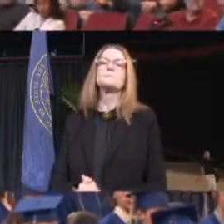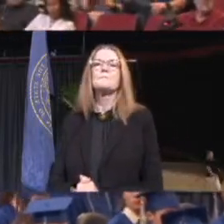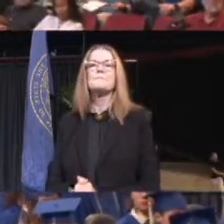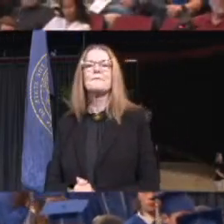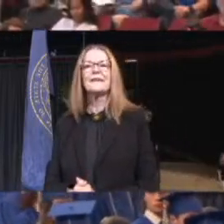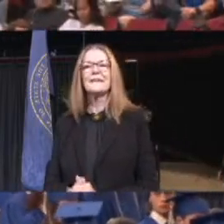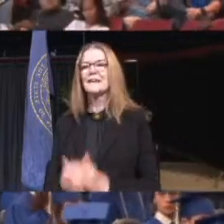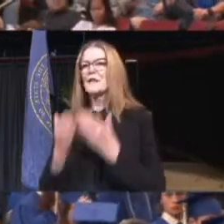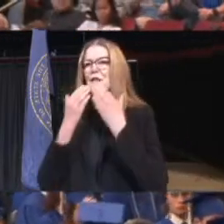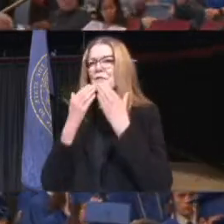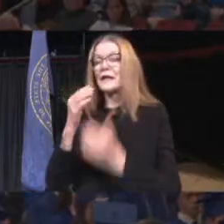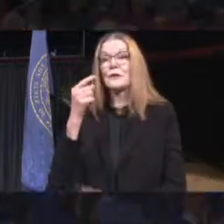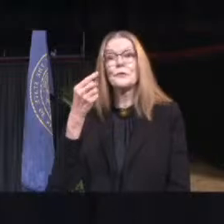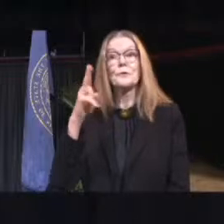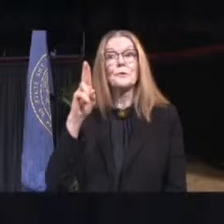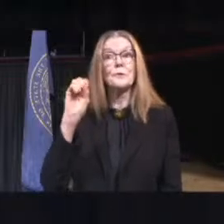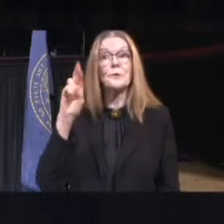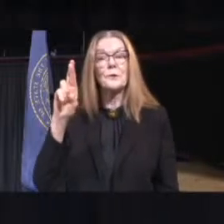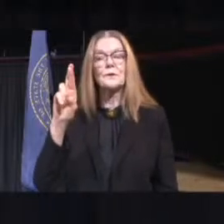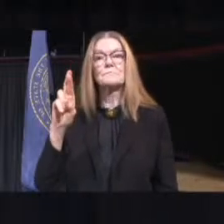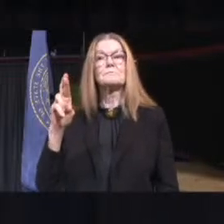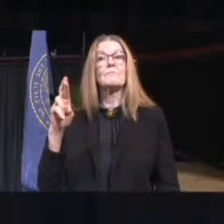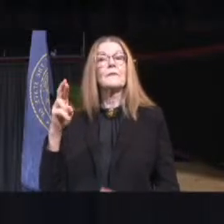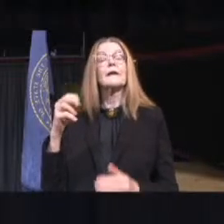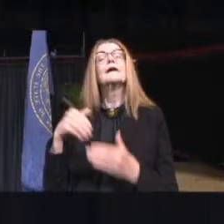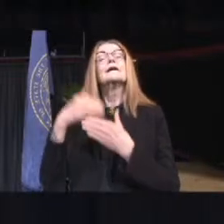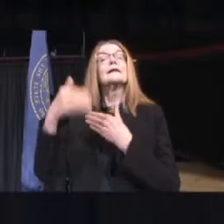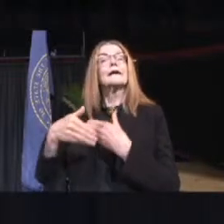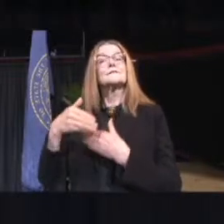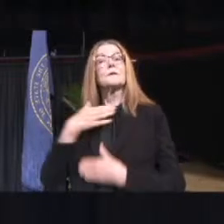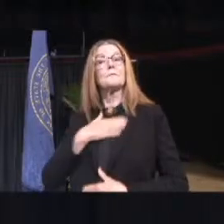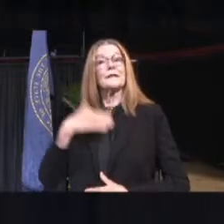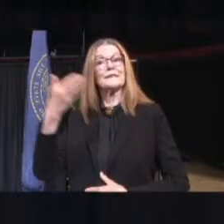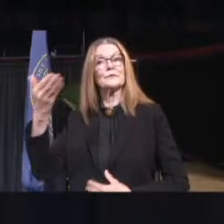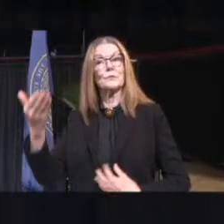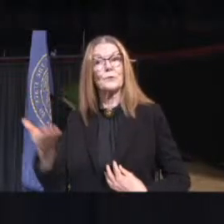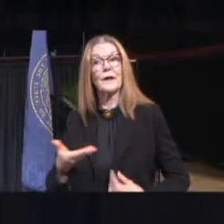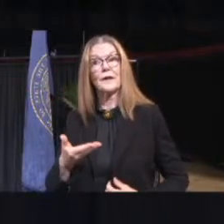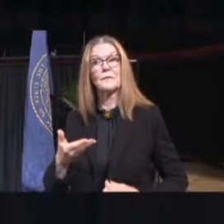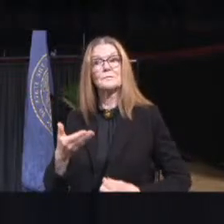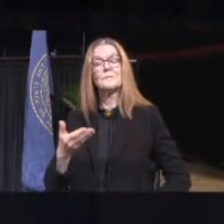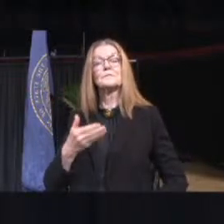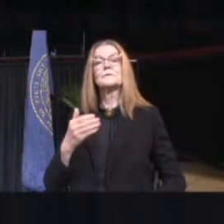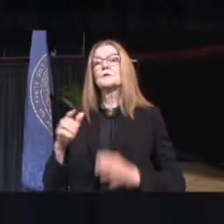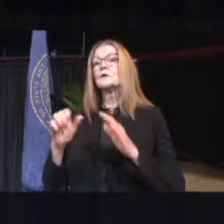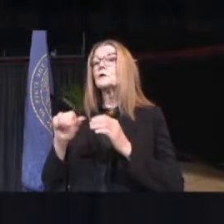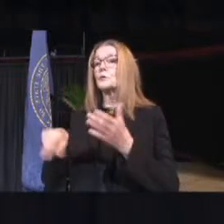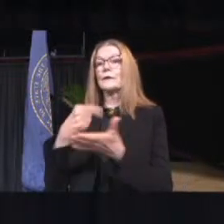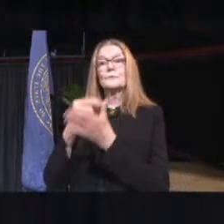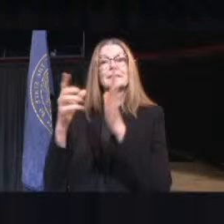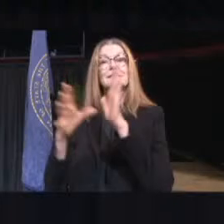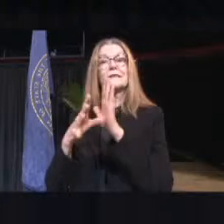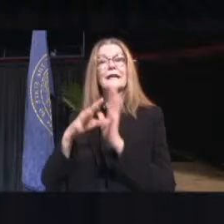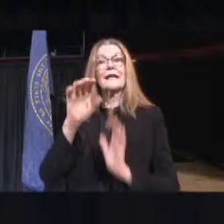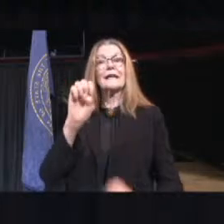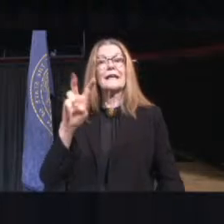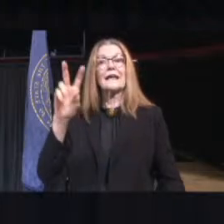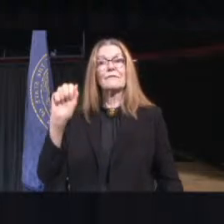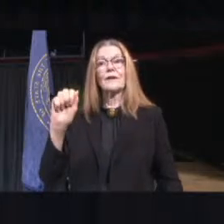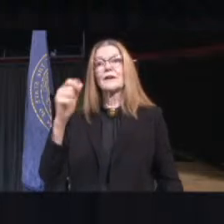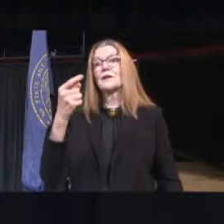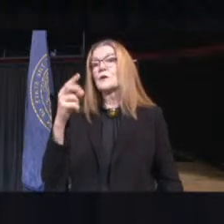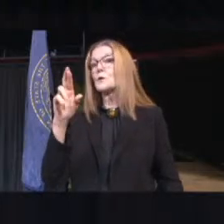Thank you, Gore. Next, please welcome to the podium graduating senior Eva